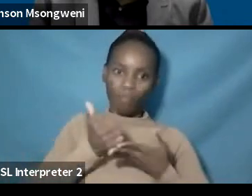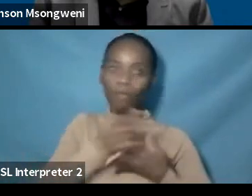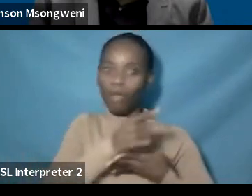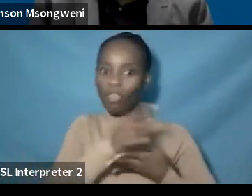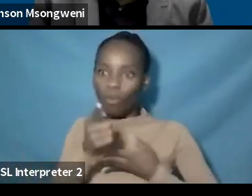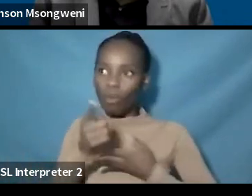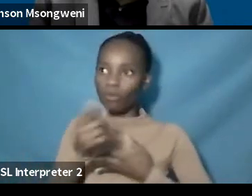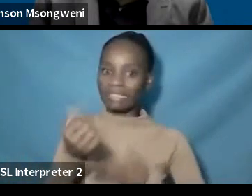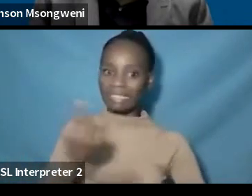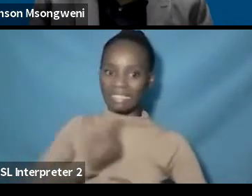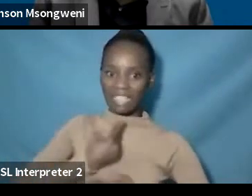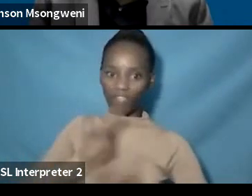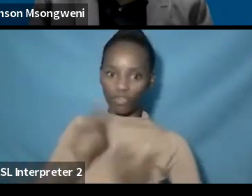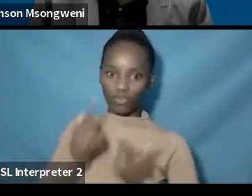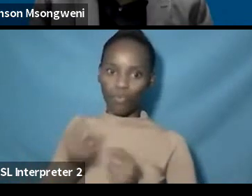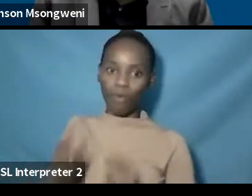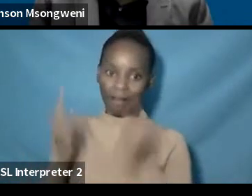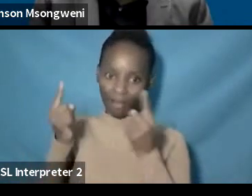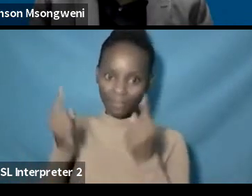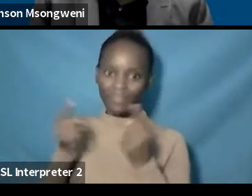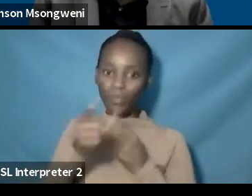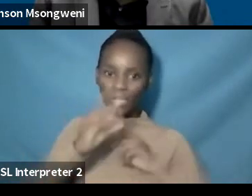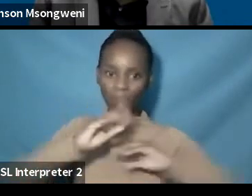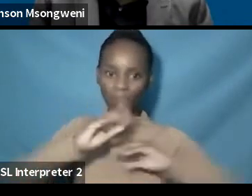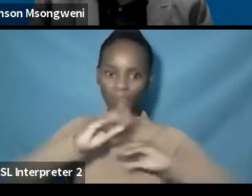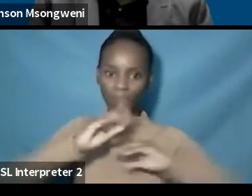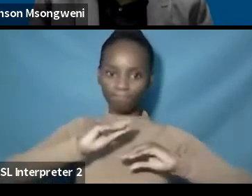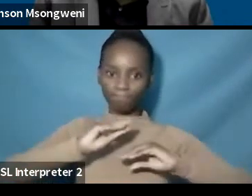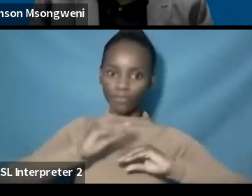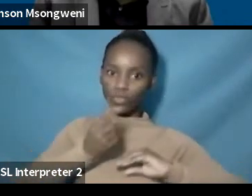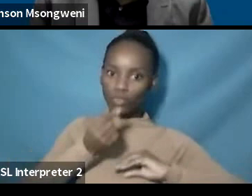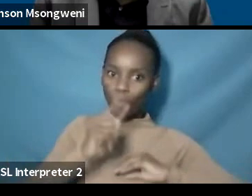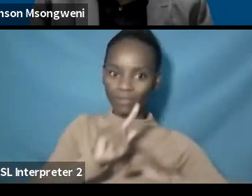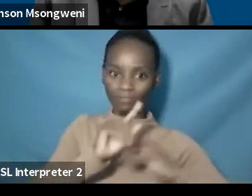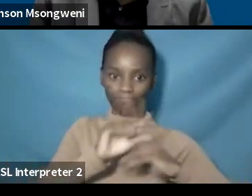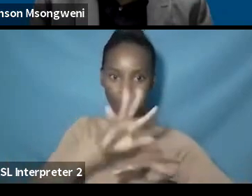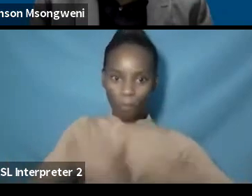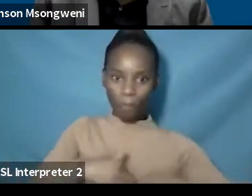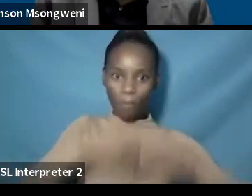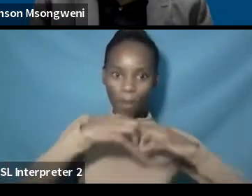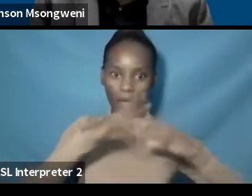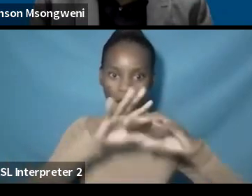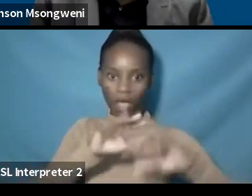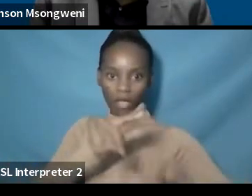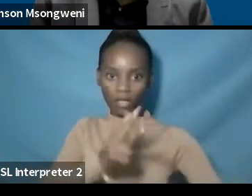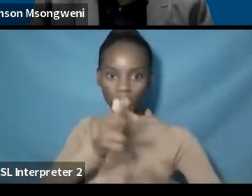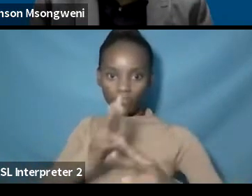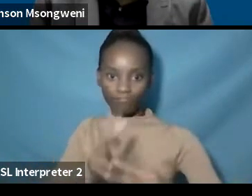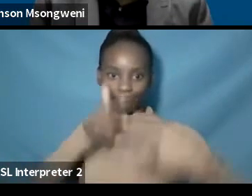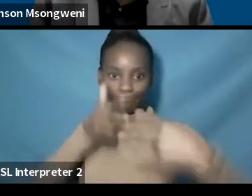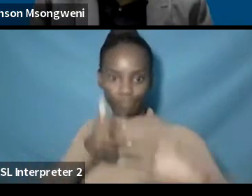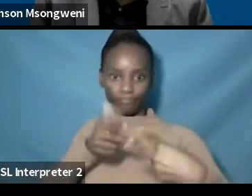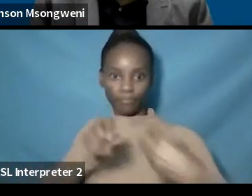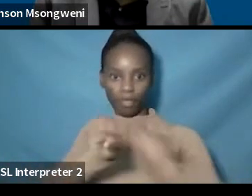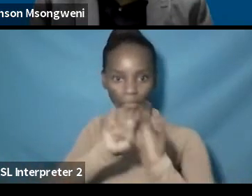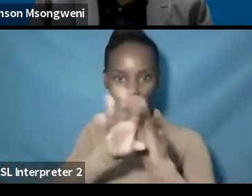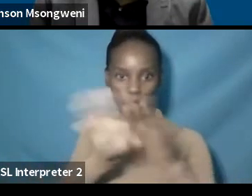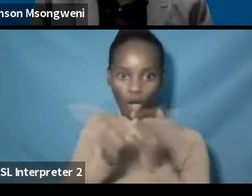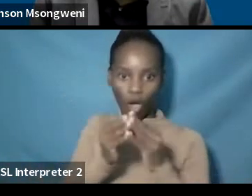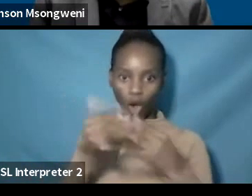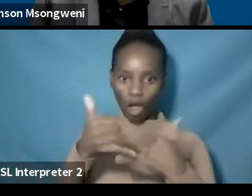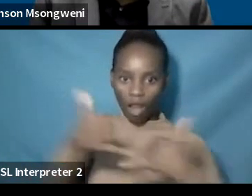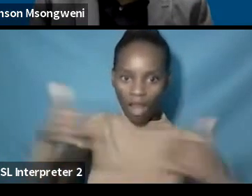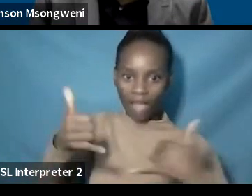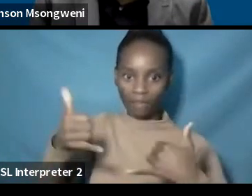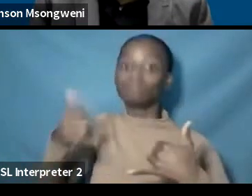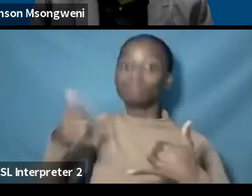conducting some also education seminars as well as webinars. You can also go and visit on the YouTube. You'll find how